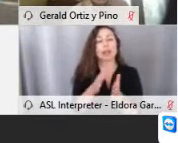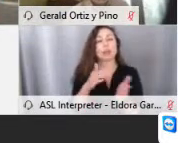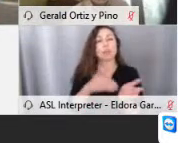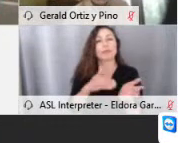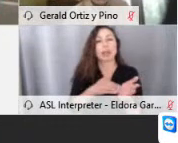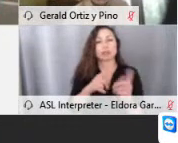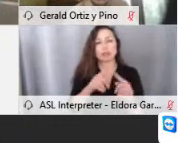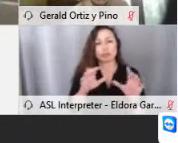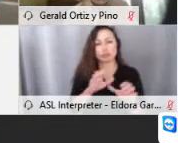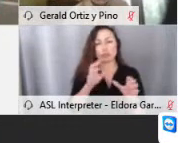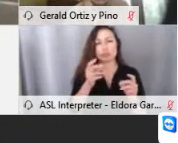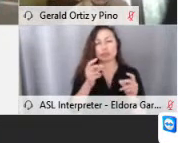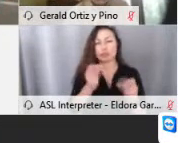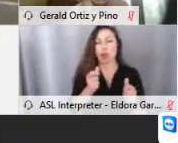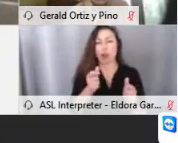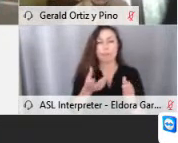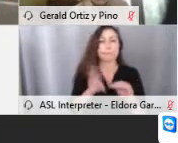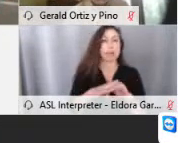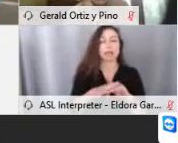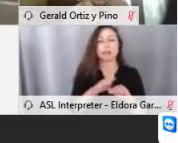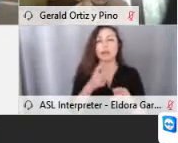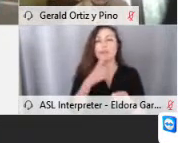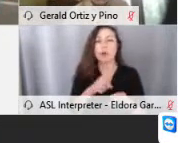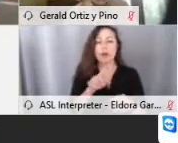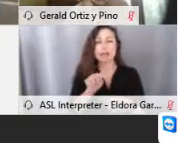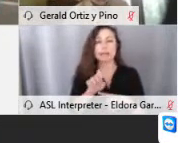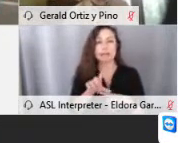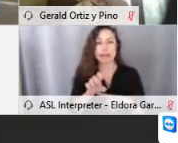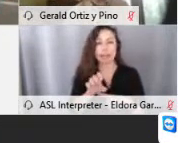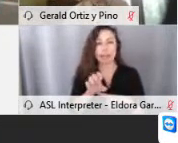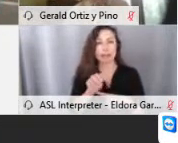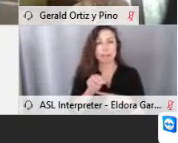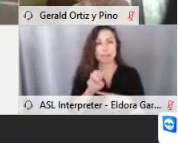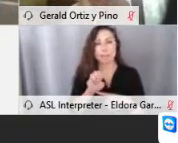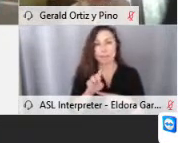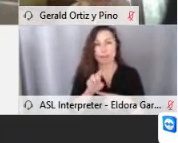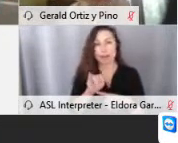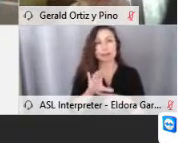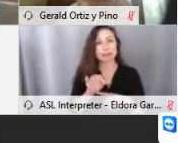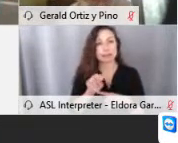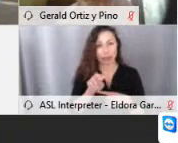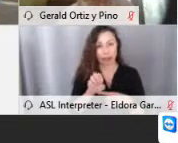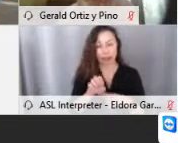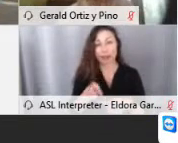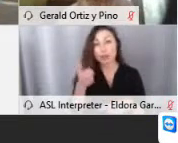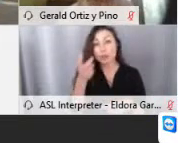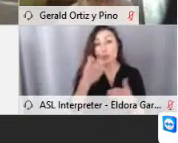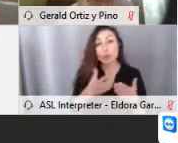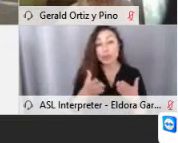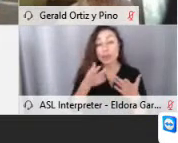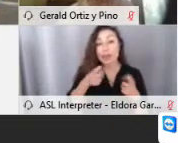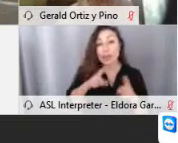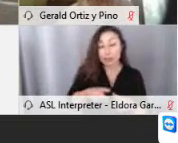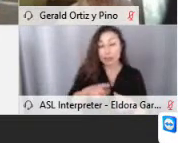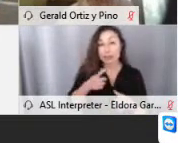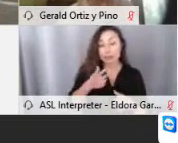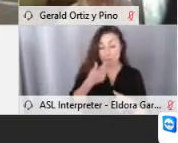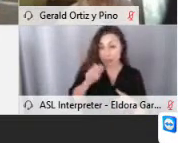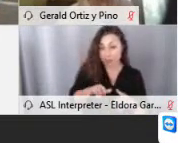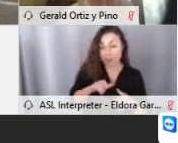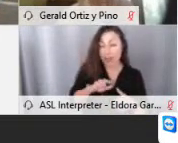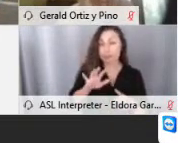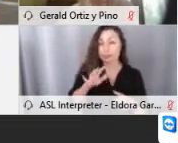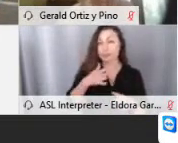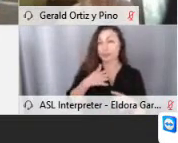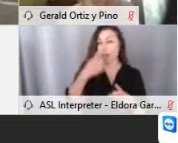a sharp uptick in telemedicine. And two things about that. Number one, I